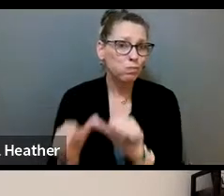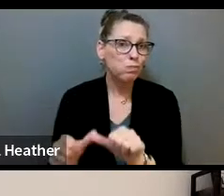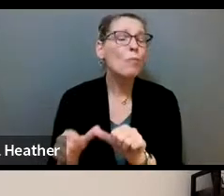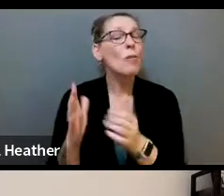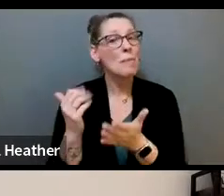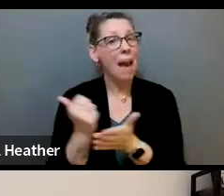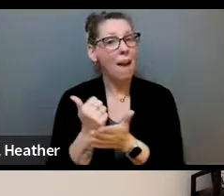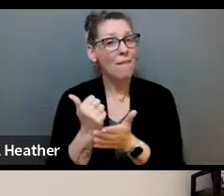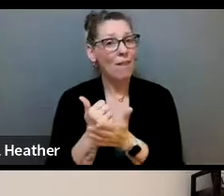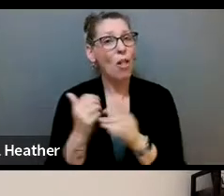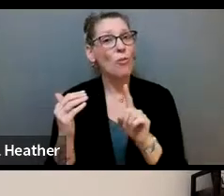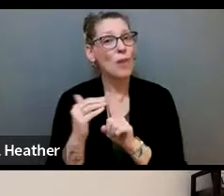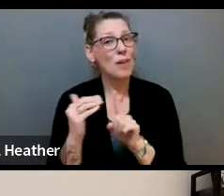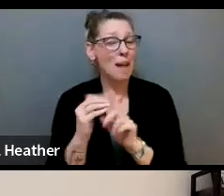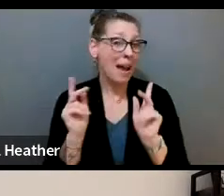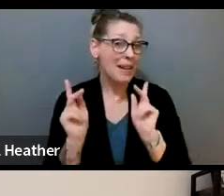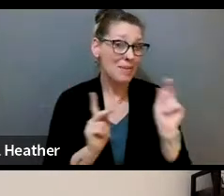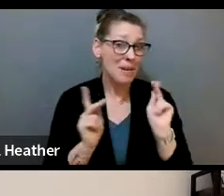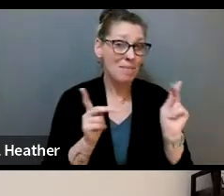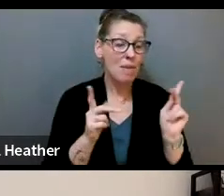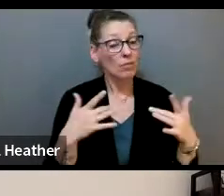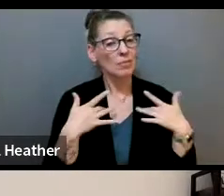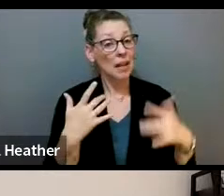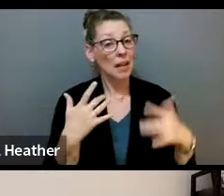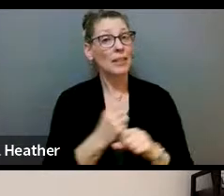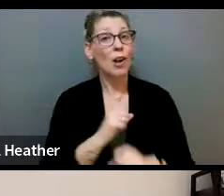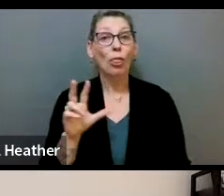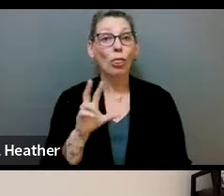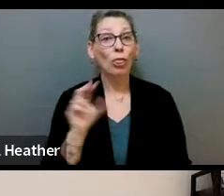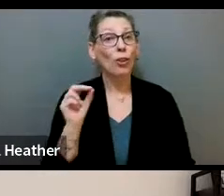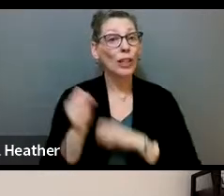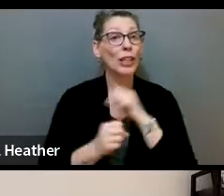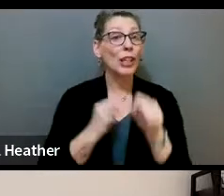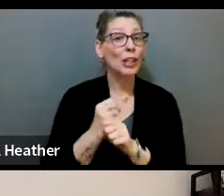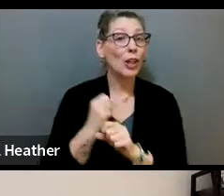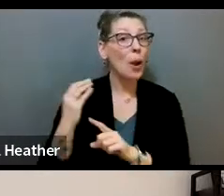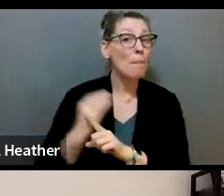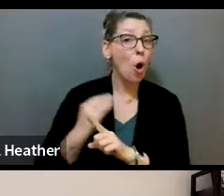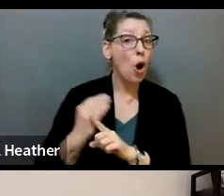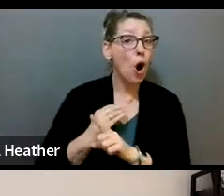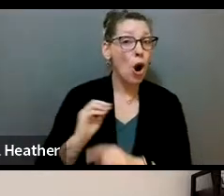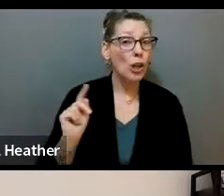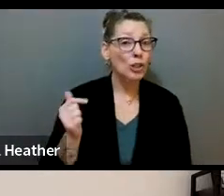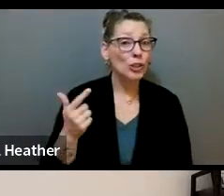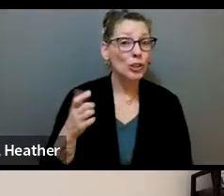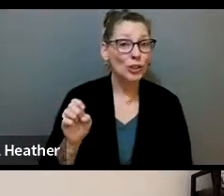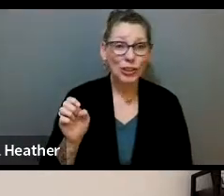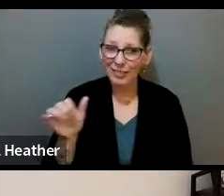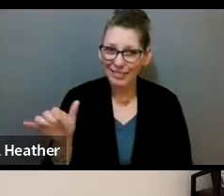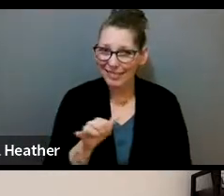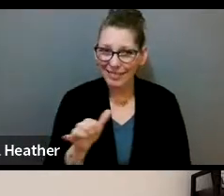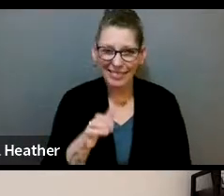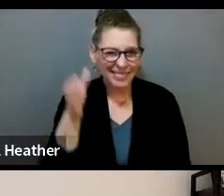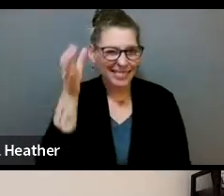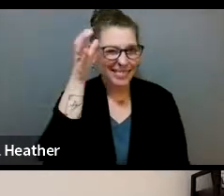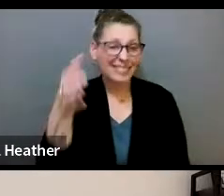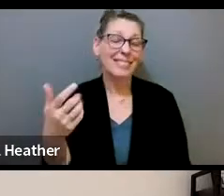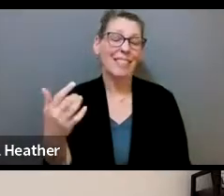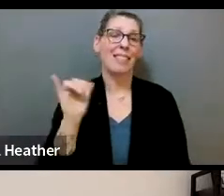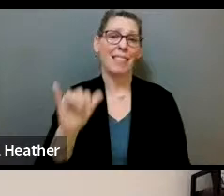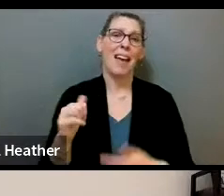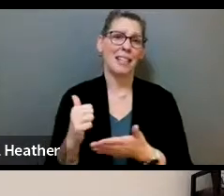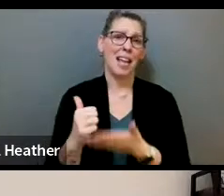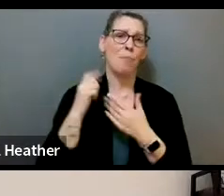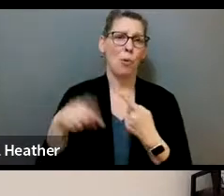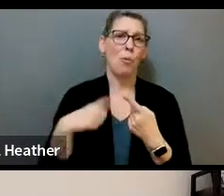people that they often get a 30-year mortgage. And so that's all. It's just a suggestion that I found that to be helpful when I was